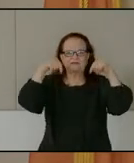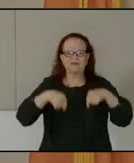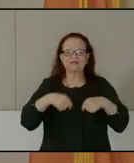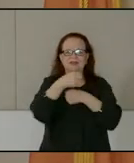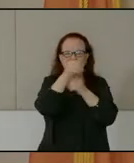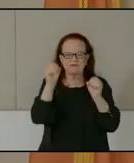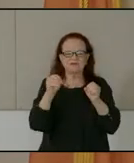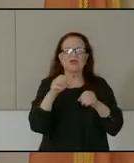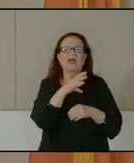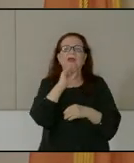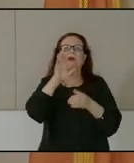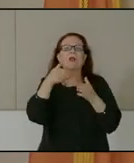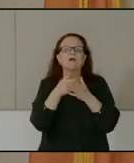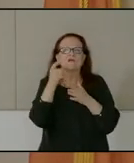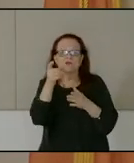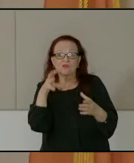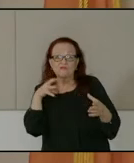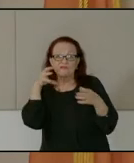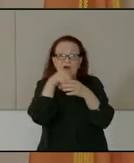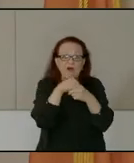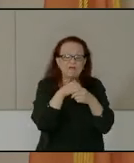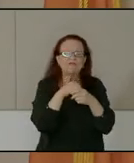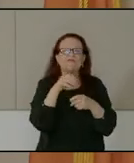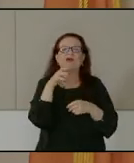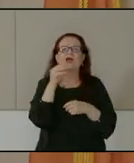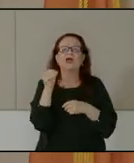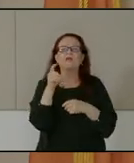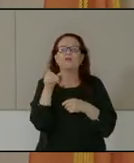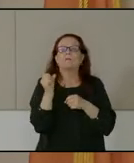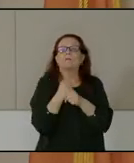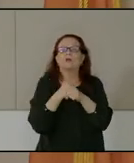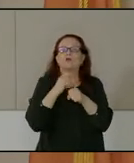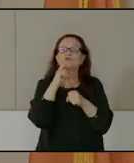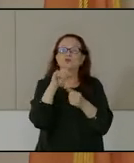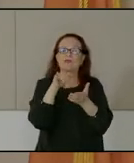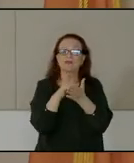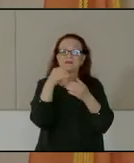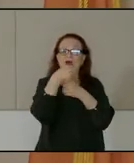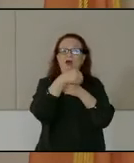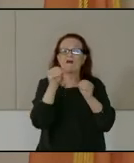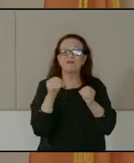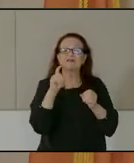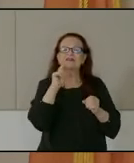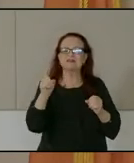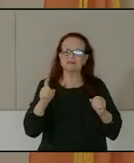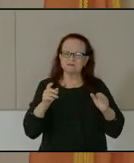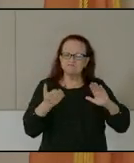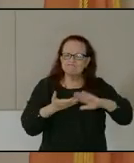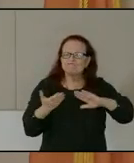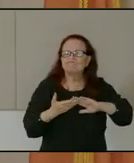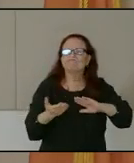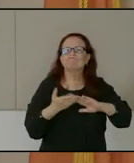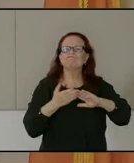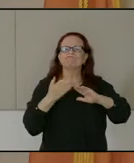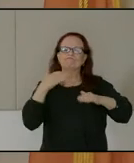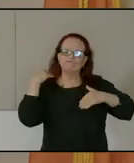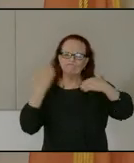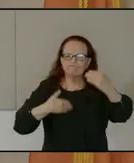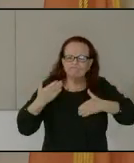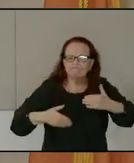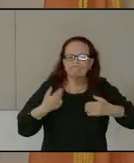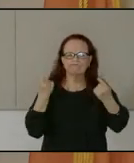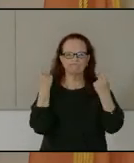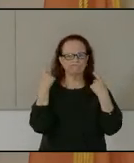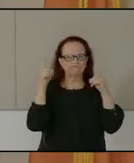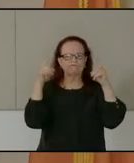all of you stay engaged, all of you make sure that it's an office that's effective, efficient, productive, and is meeting the needs. We